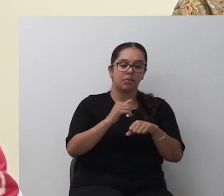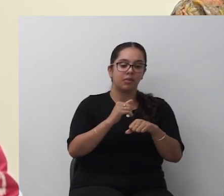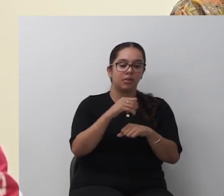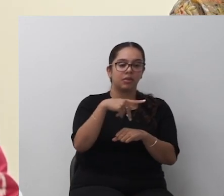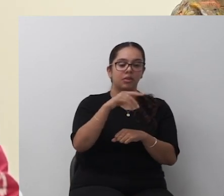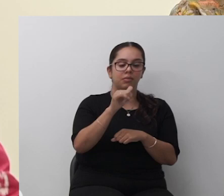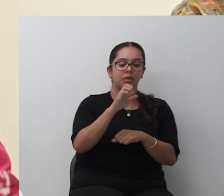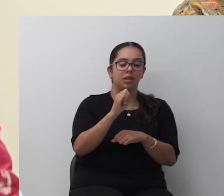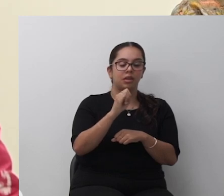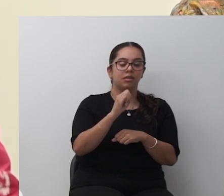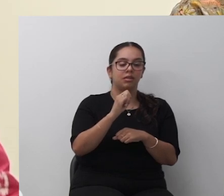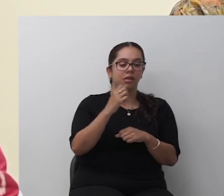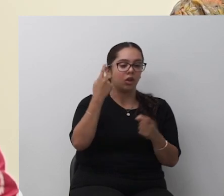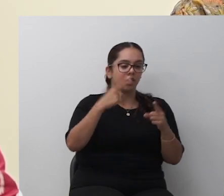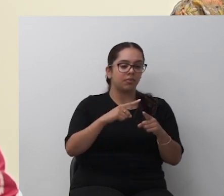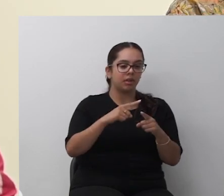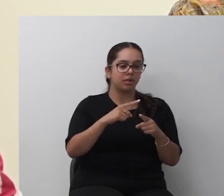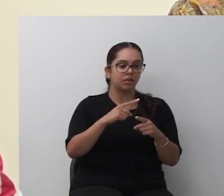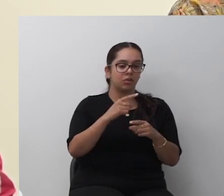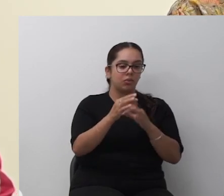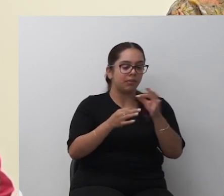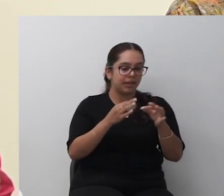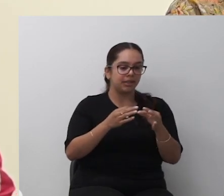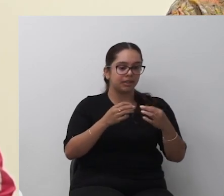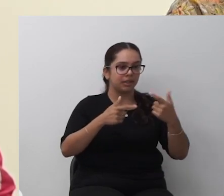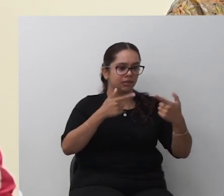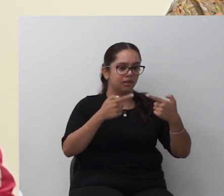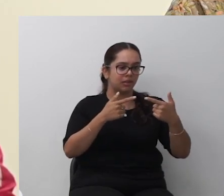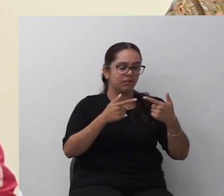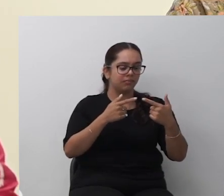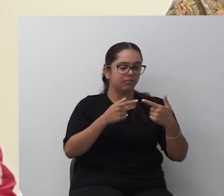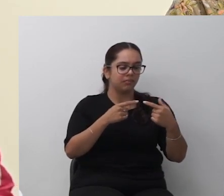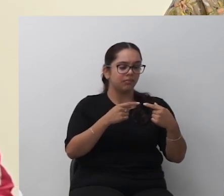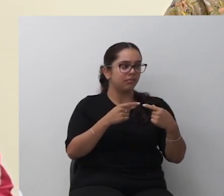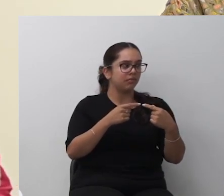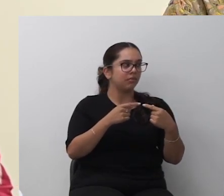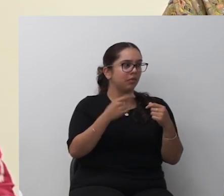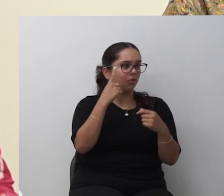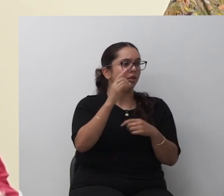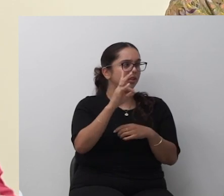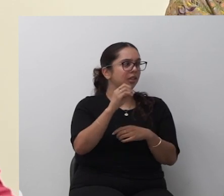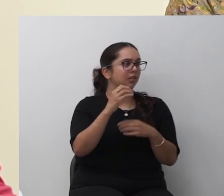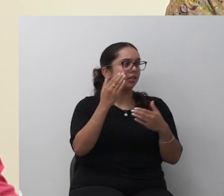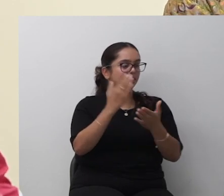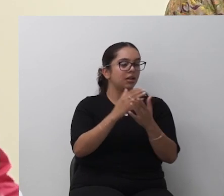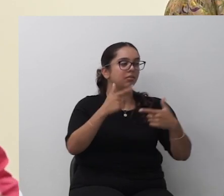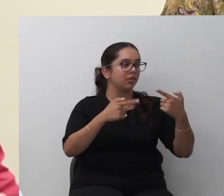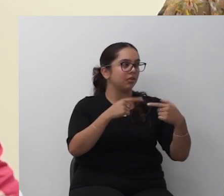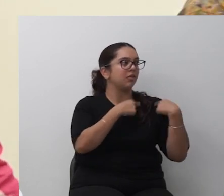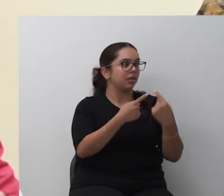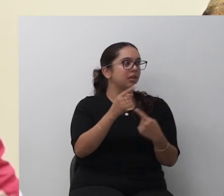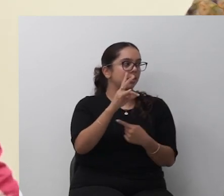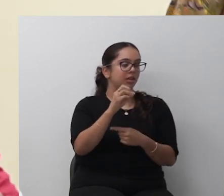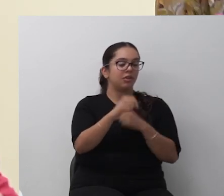to replace the ceasefire that has been in place for 70 years. It's the 70th year this year.